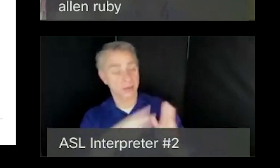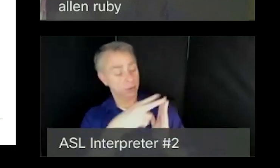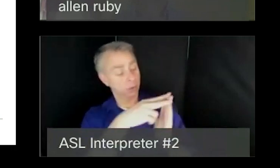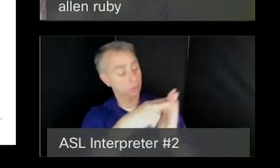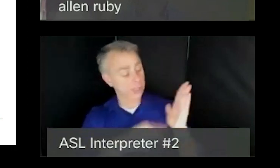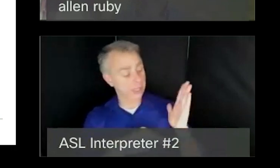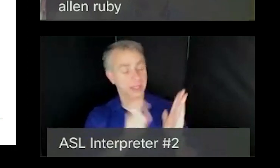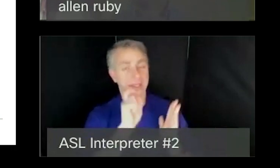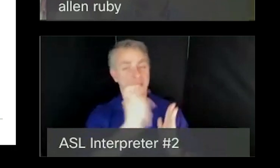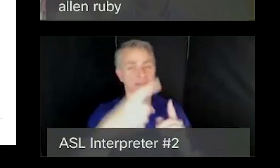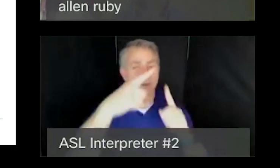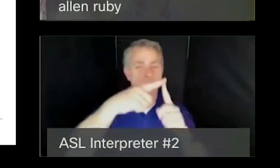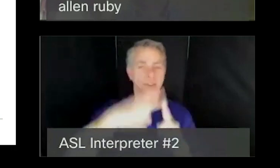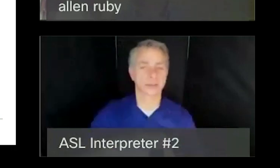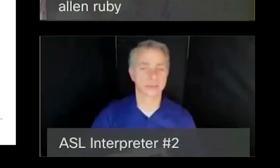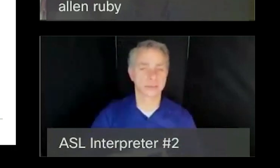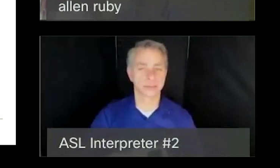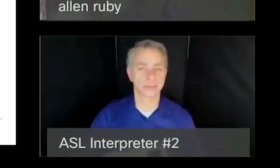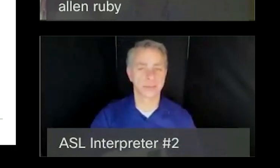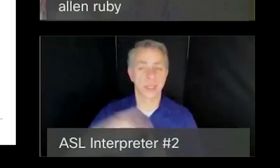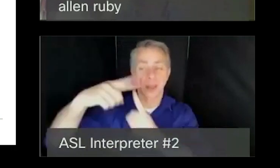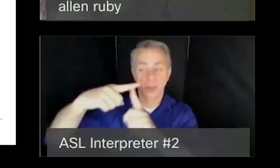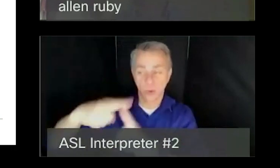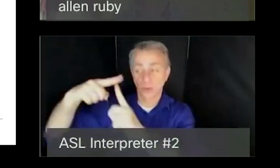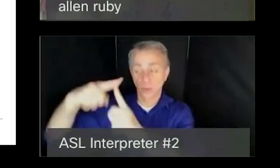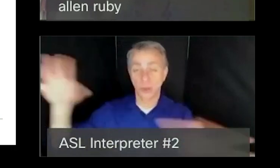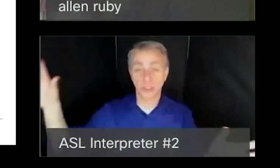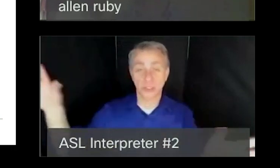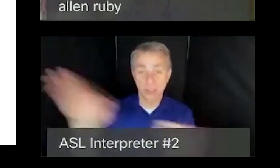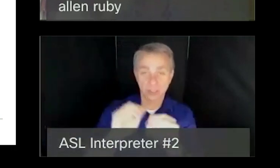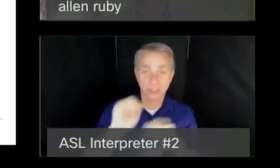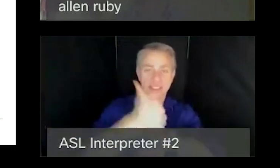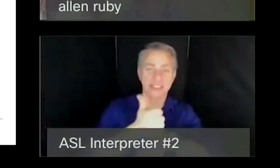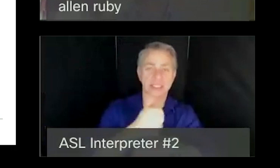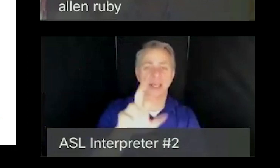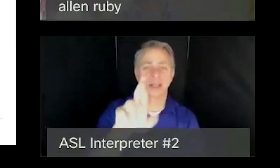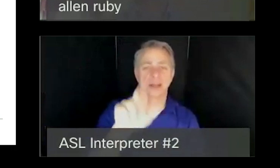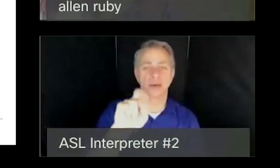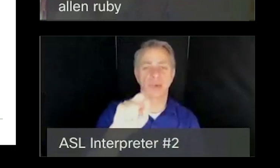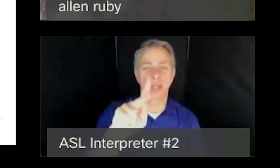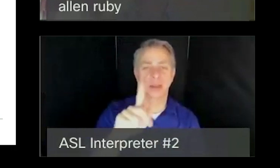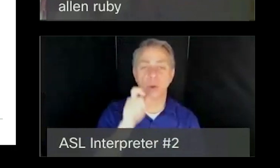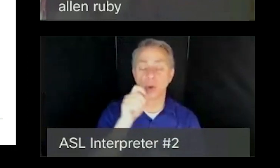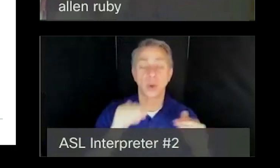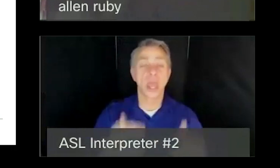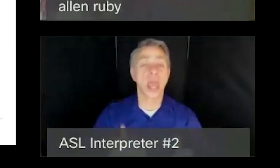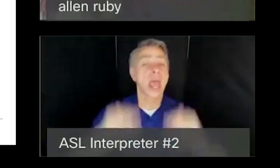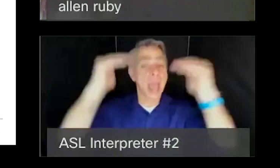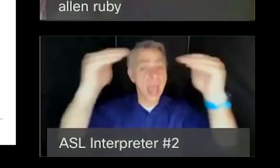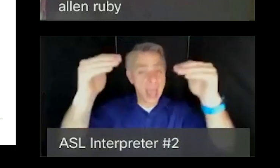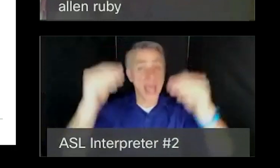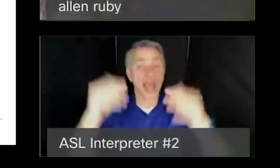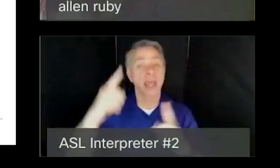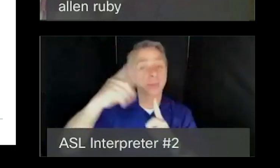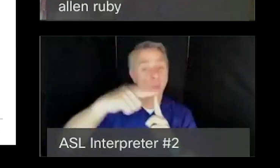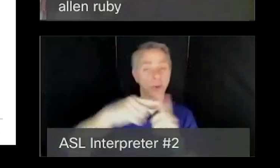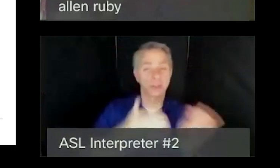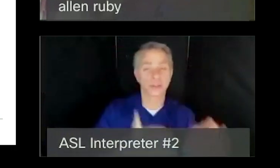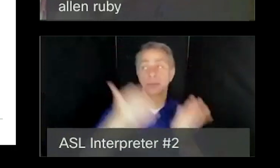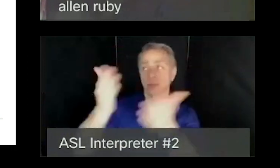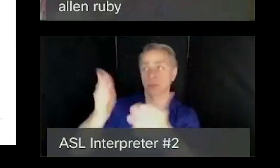are ranked according to their score, and then the most competitive applications go to the full panel. The full